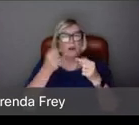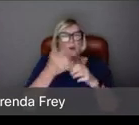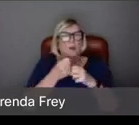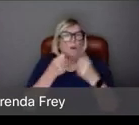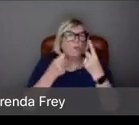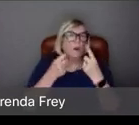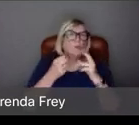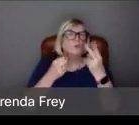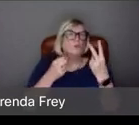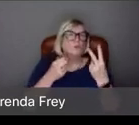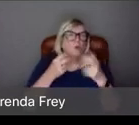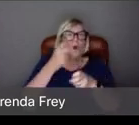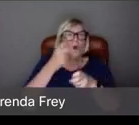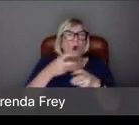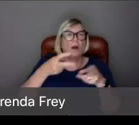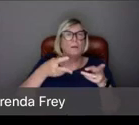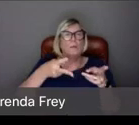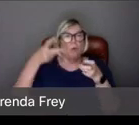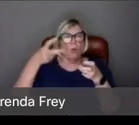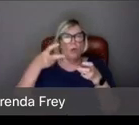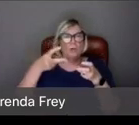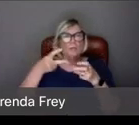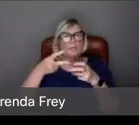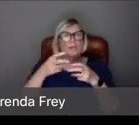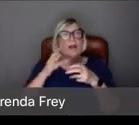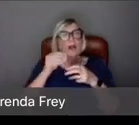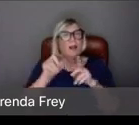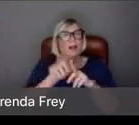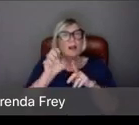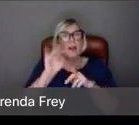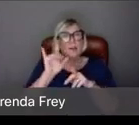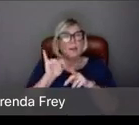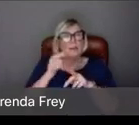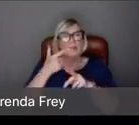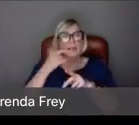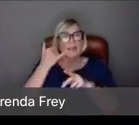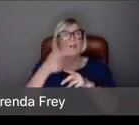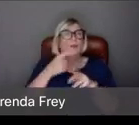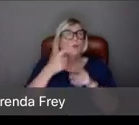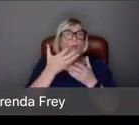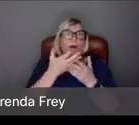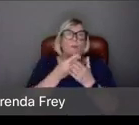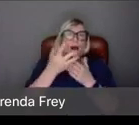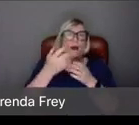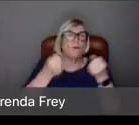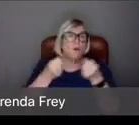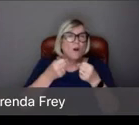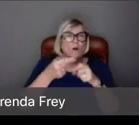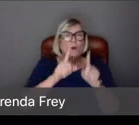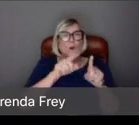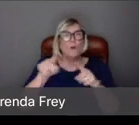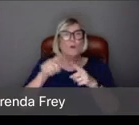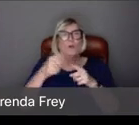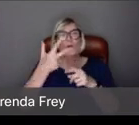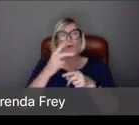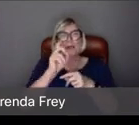pulls. But it is, and certainly as Emily pointed out, if you're shopping for a car and you go to 3 dealerships and they